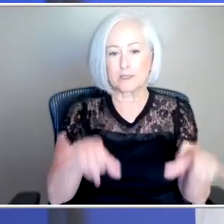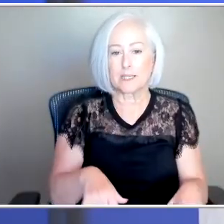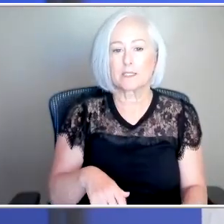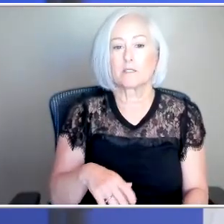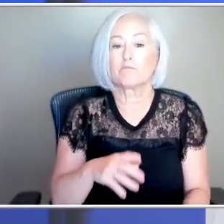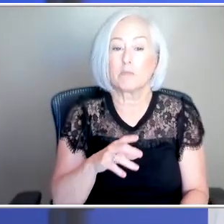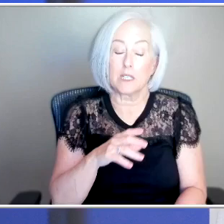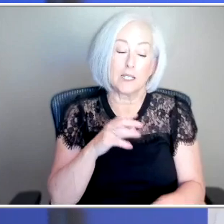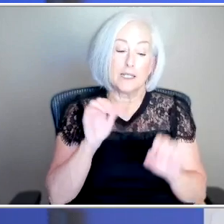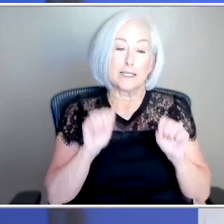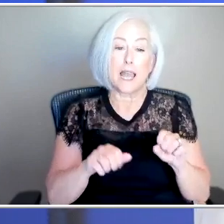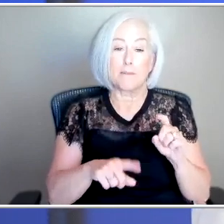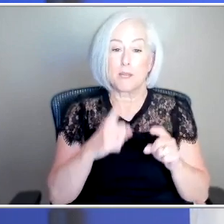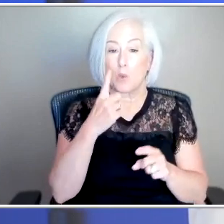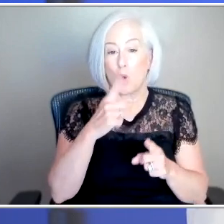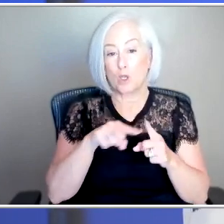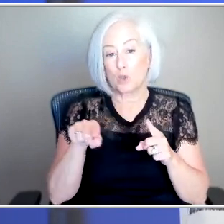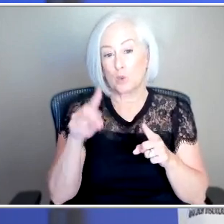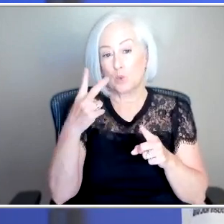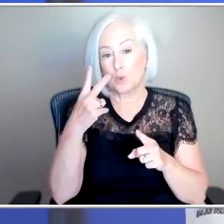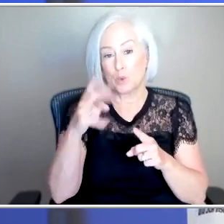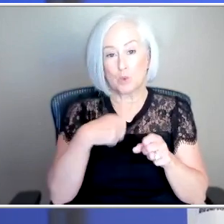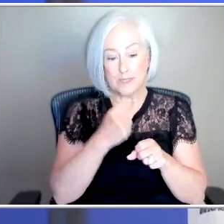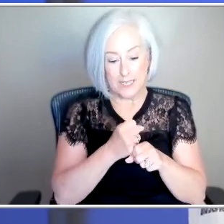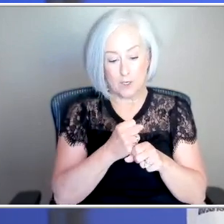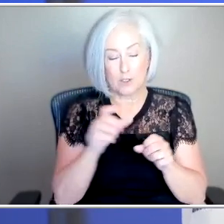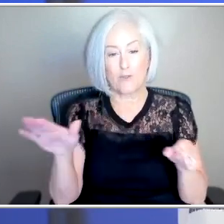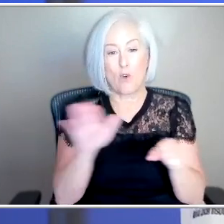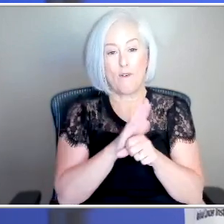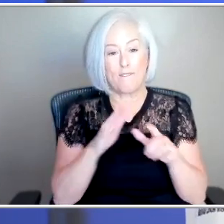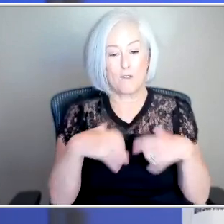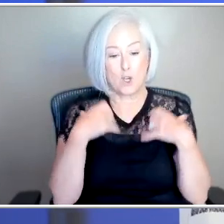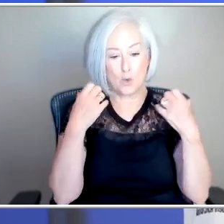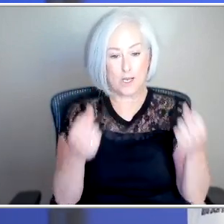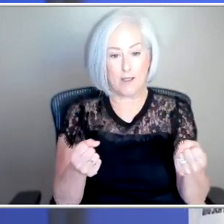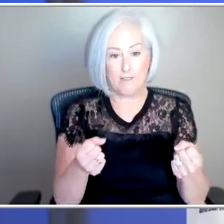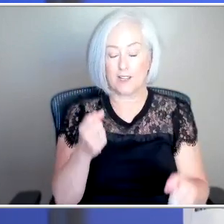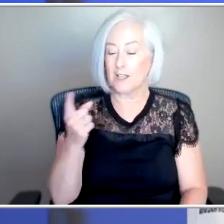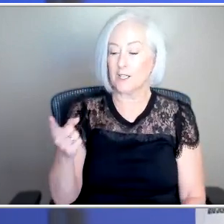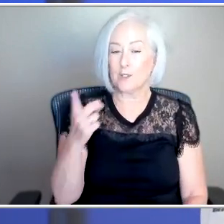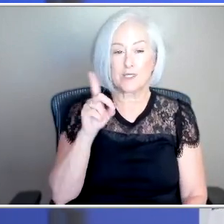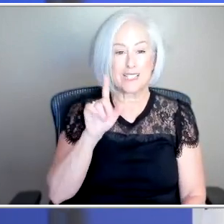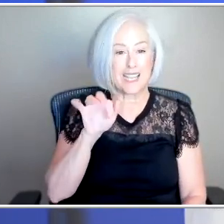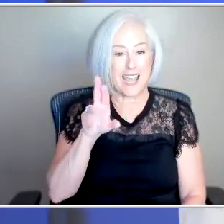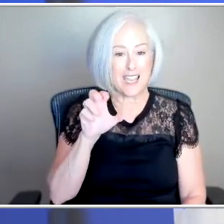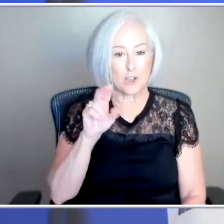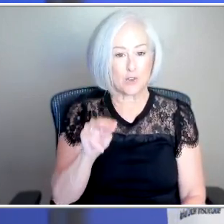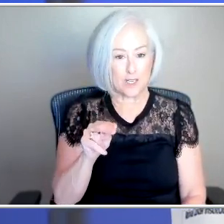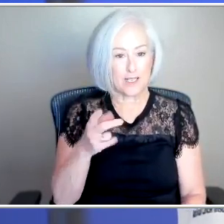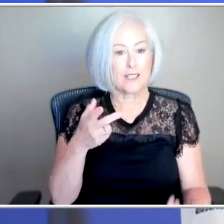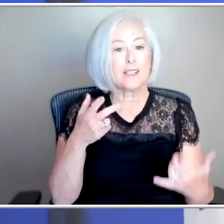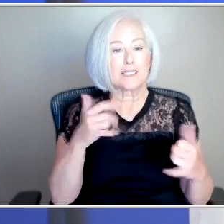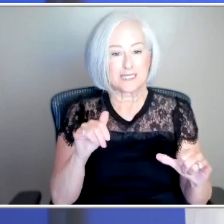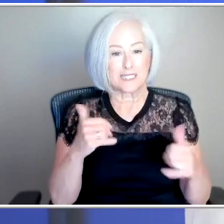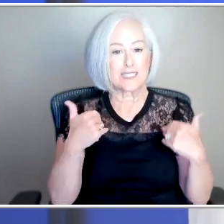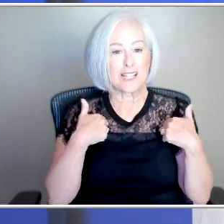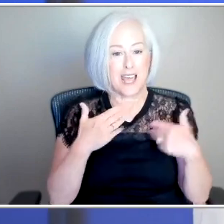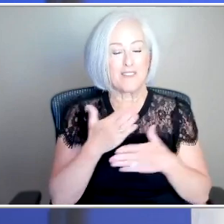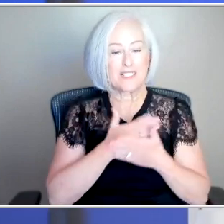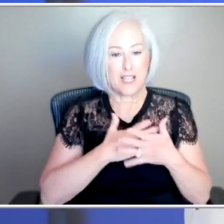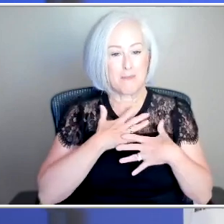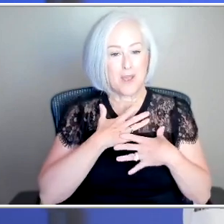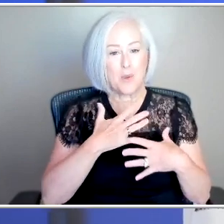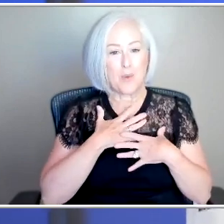2 years for it to completely recover. And as we've seen in Adrian, he continues to have some respiratory infections. It doesn't help that he works in the